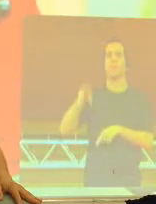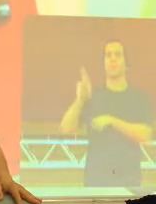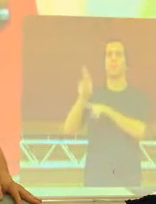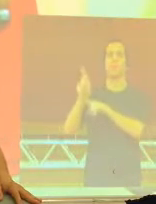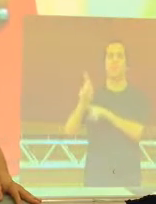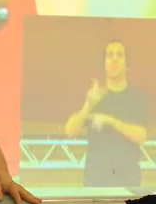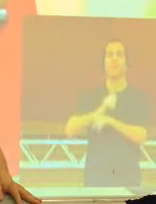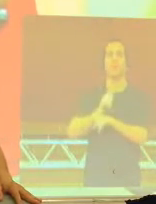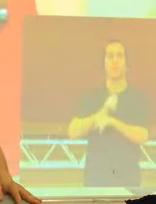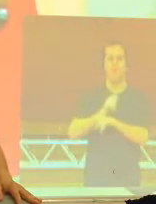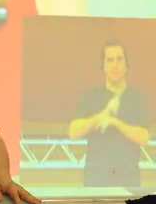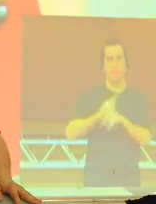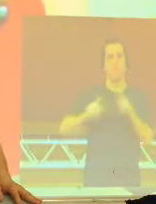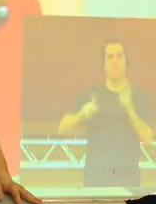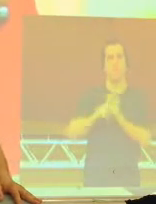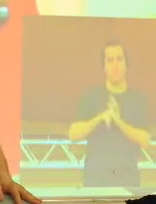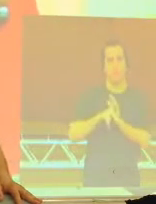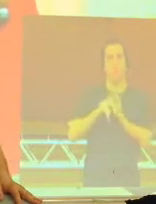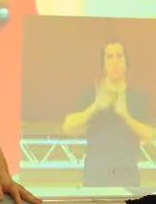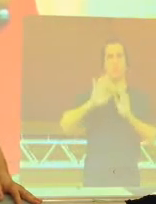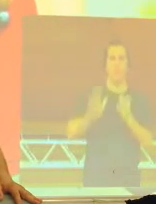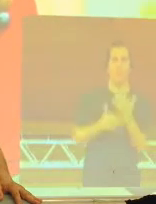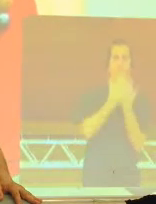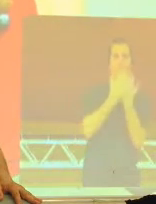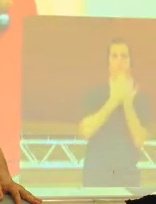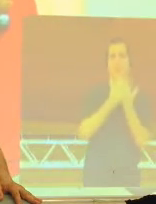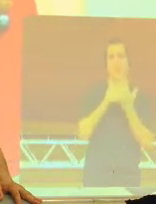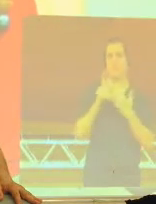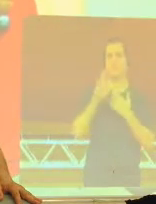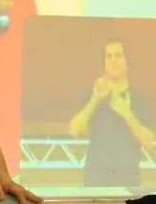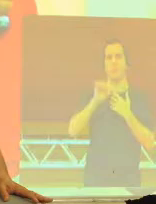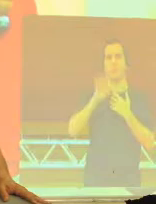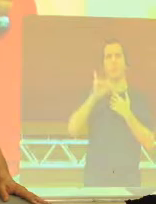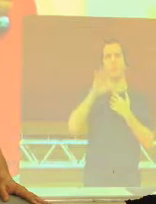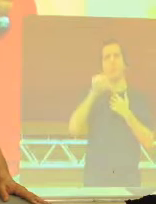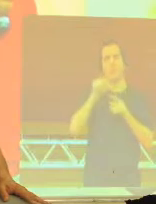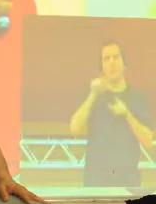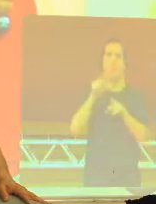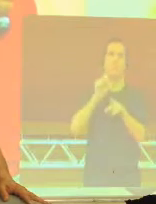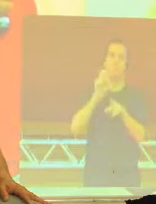it. Lots of people do.